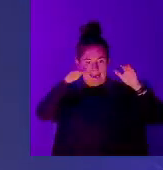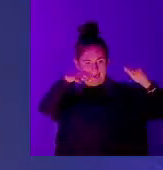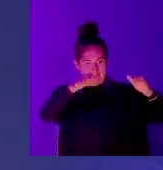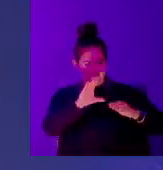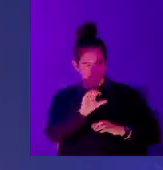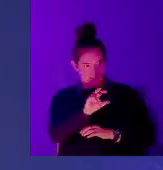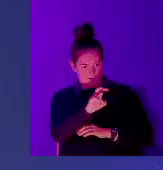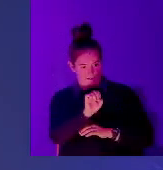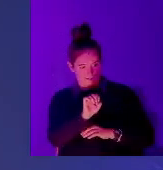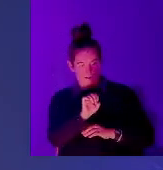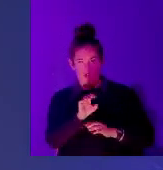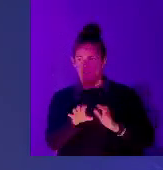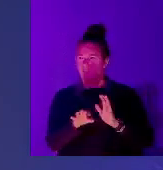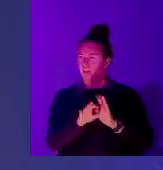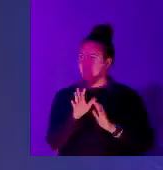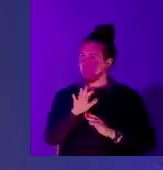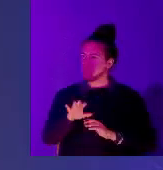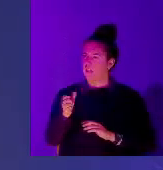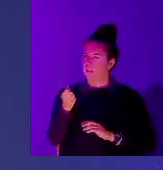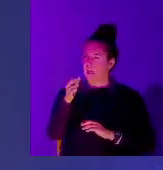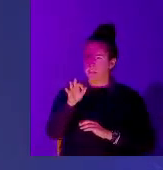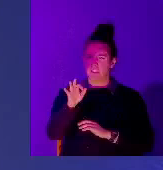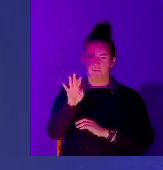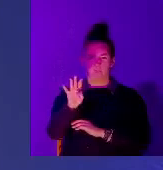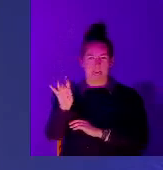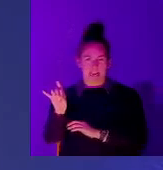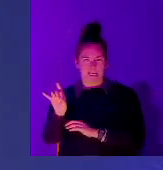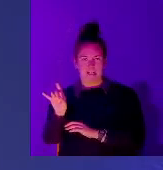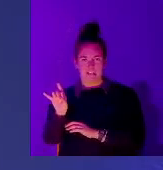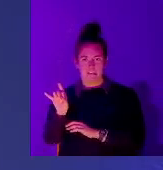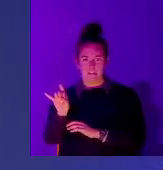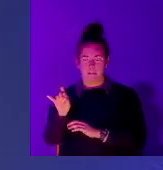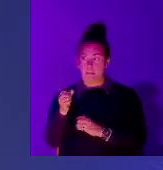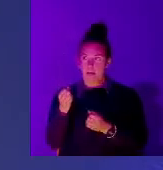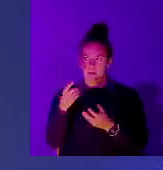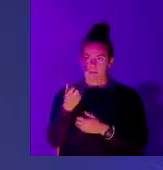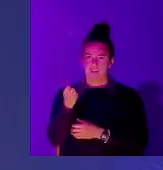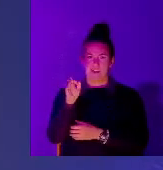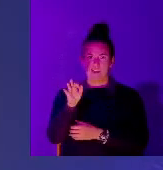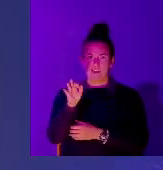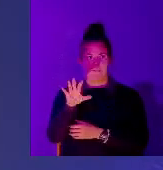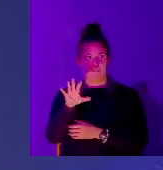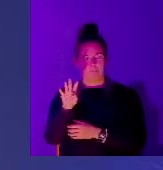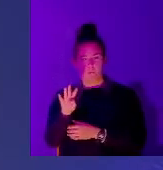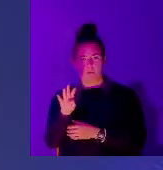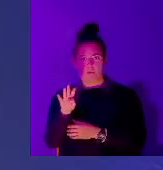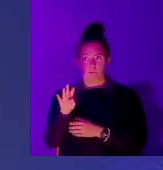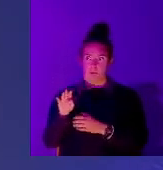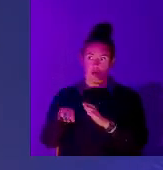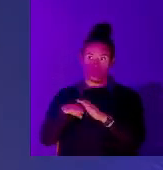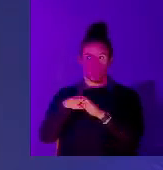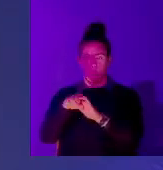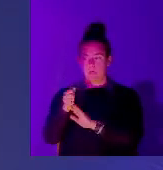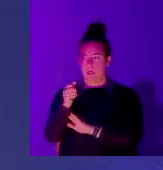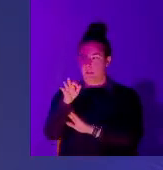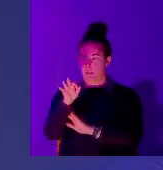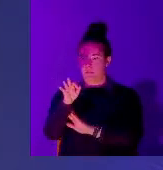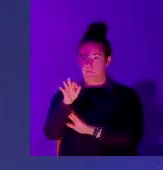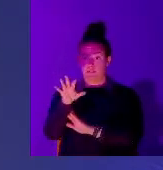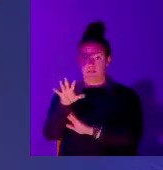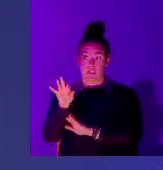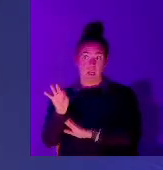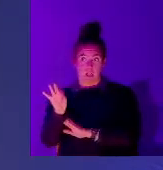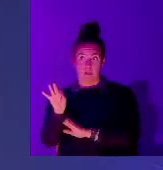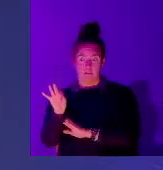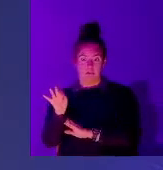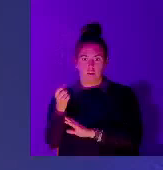1948, I believe it was, many in 1954 and up to 1959, there were other Gospels